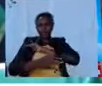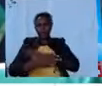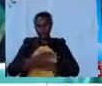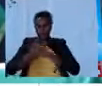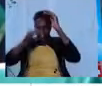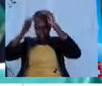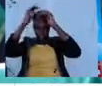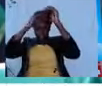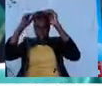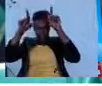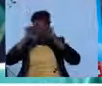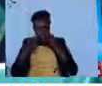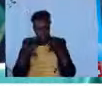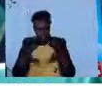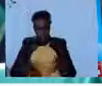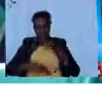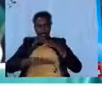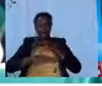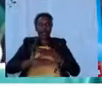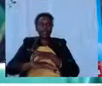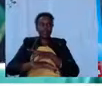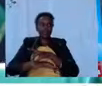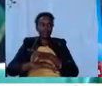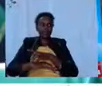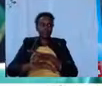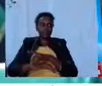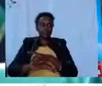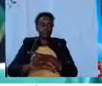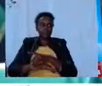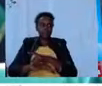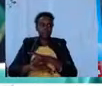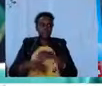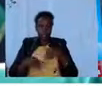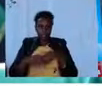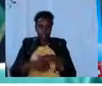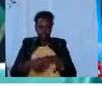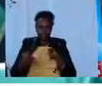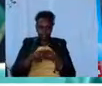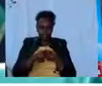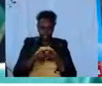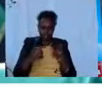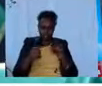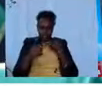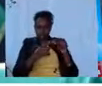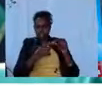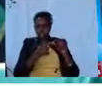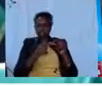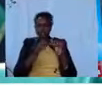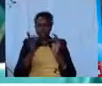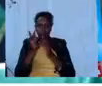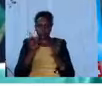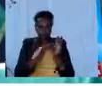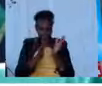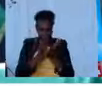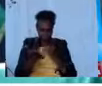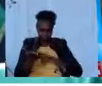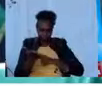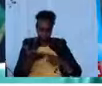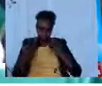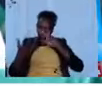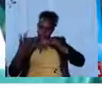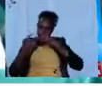heaven and in earth. In the particular scripture that was read to